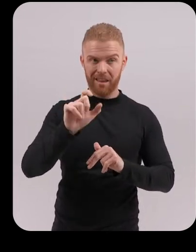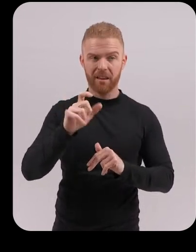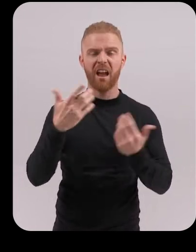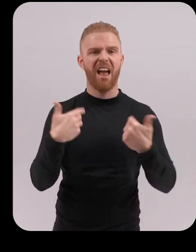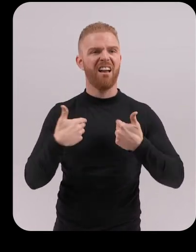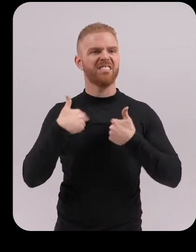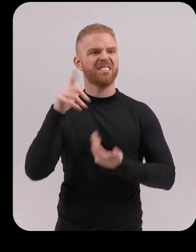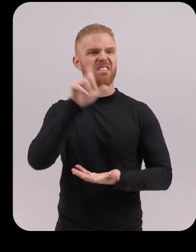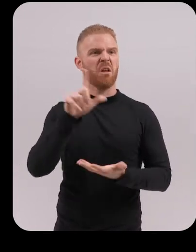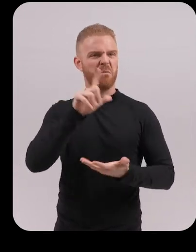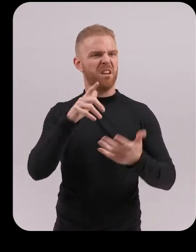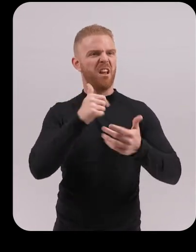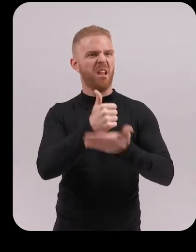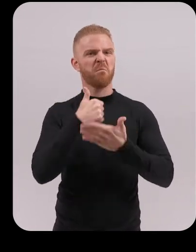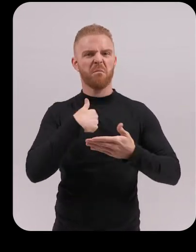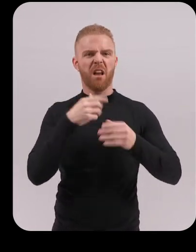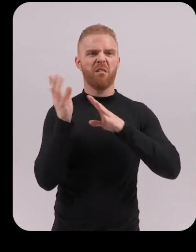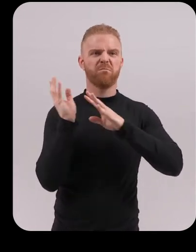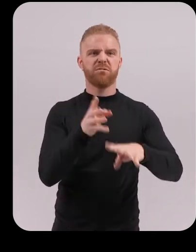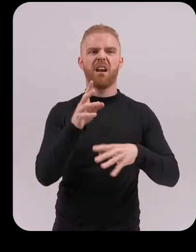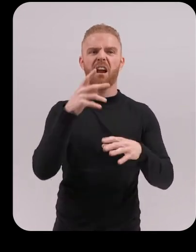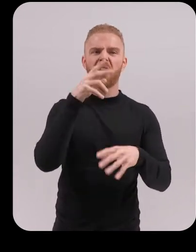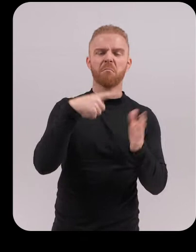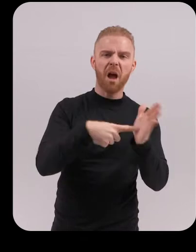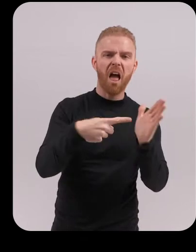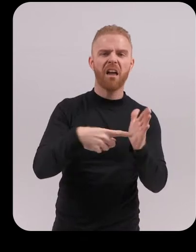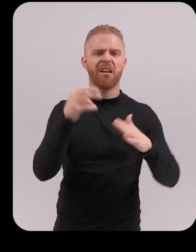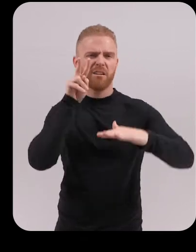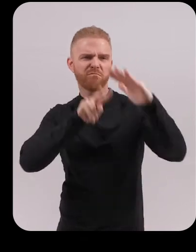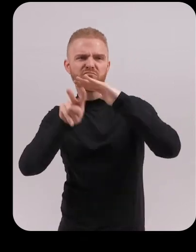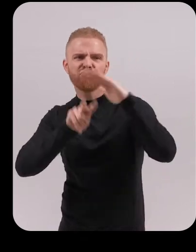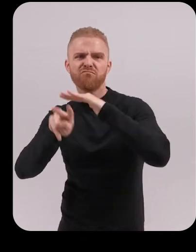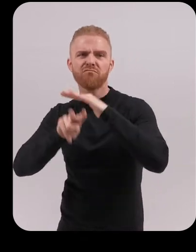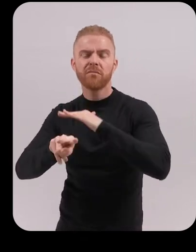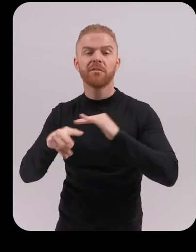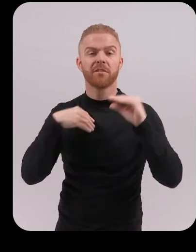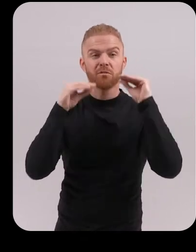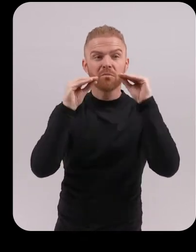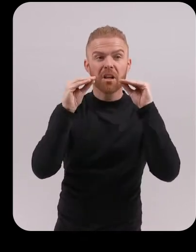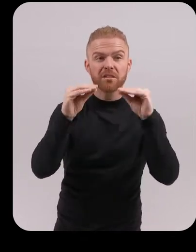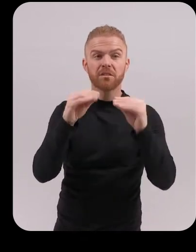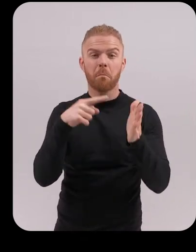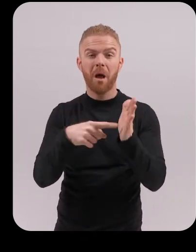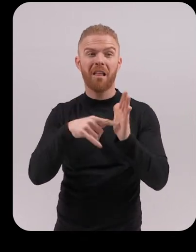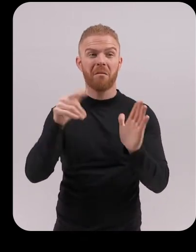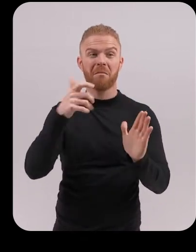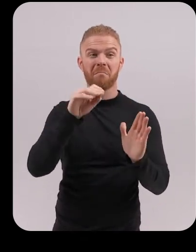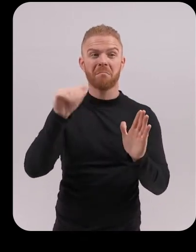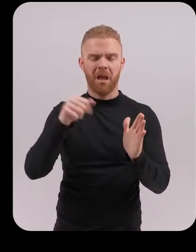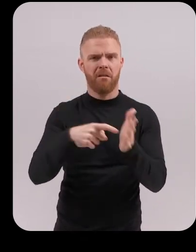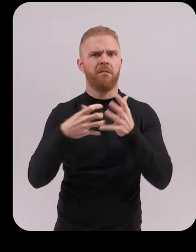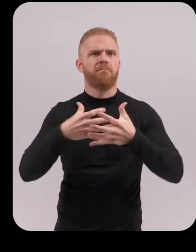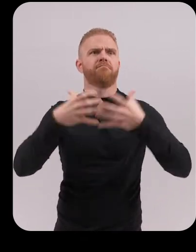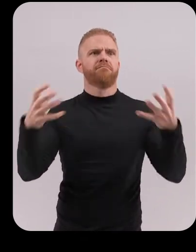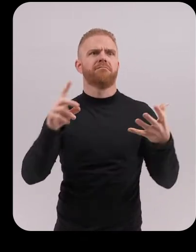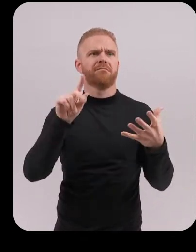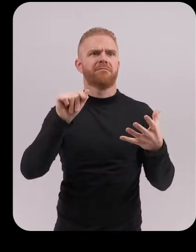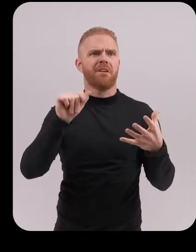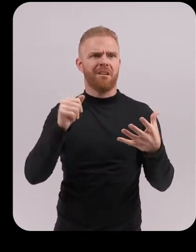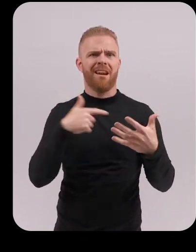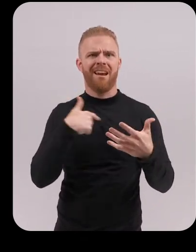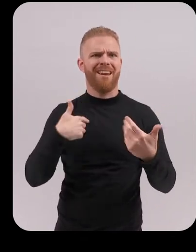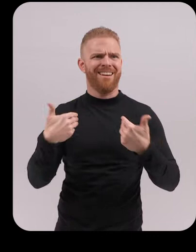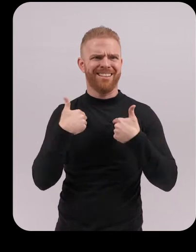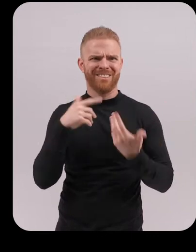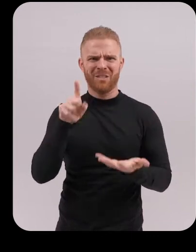libraries that will help me load the model and do inference on it. Now, to instruction tune a model like Gemma with a lot of data takes a little bit more time than we have on stage